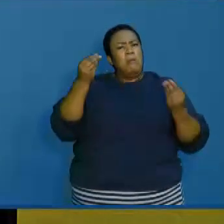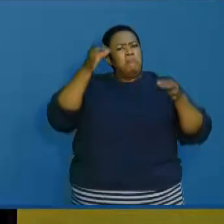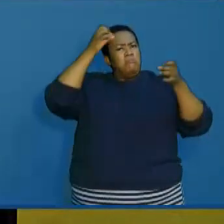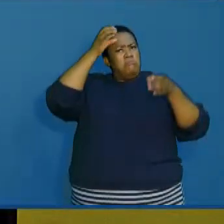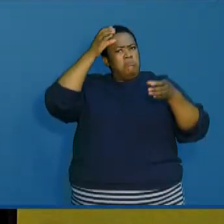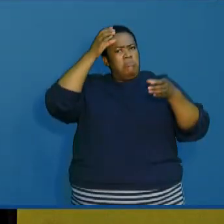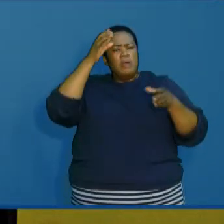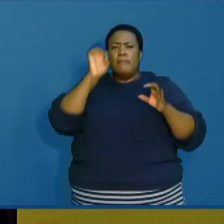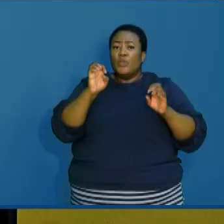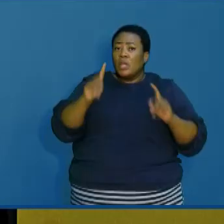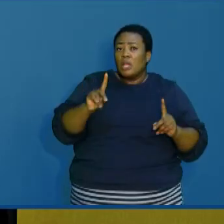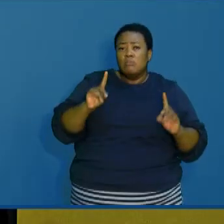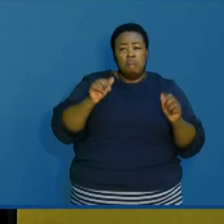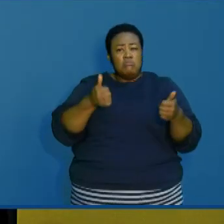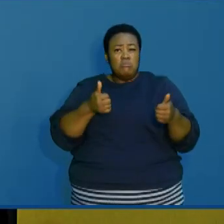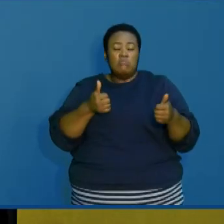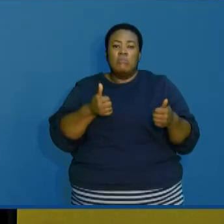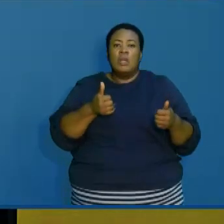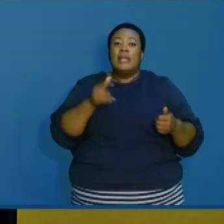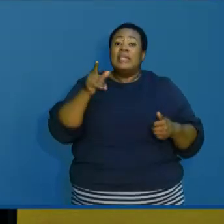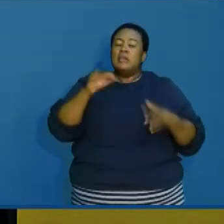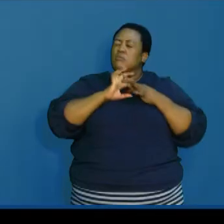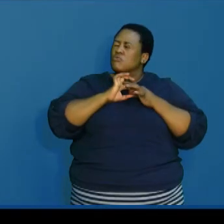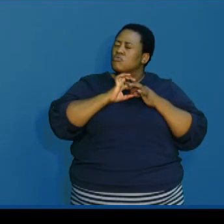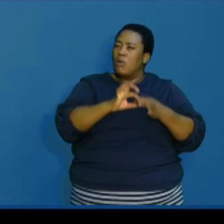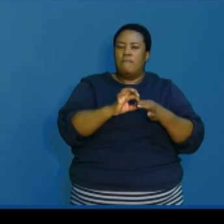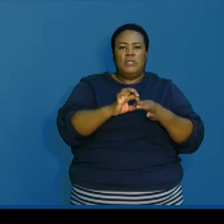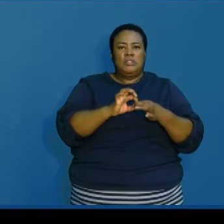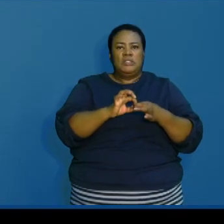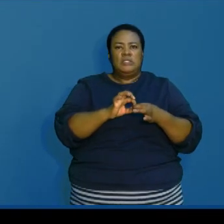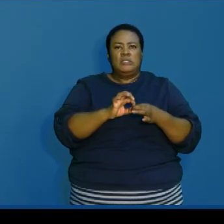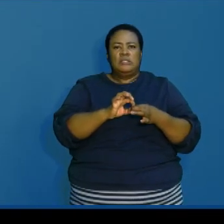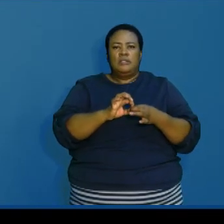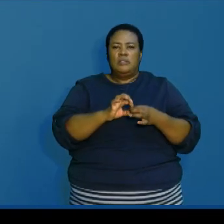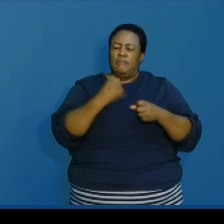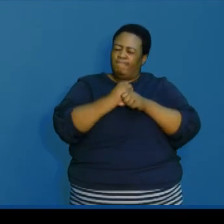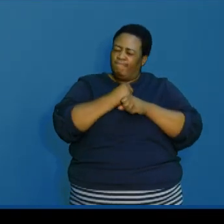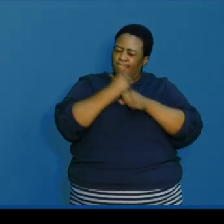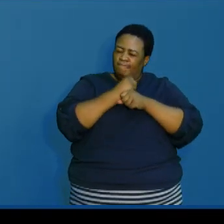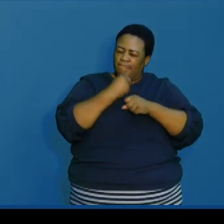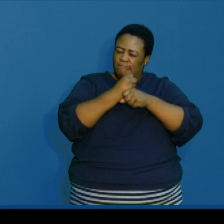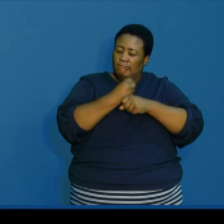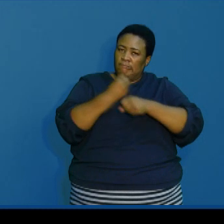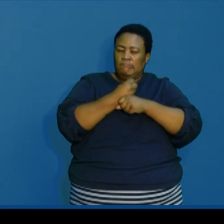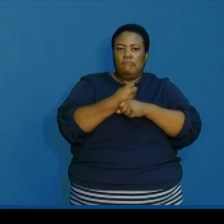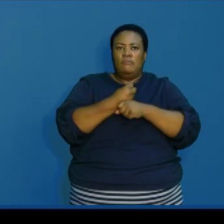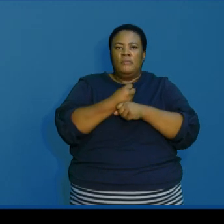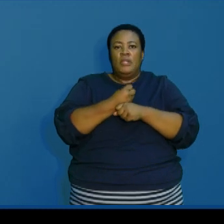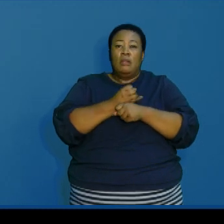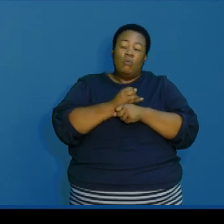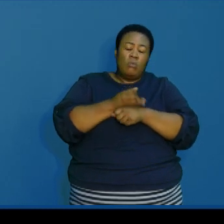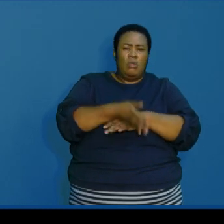example. Mr. M is committed. Mr. M is dedicated. Here's an example of an answer you